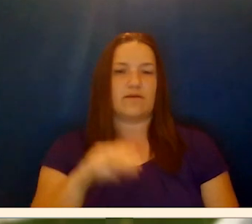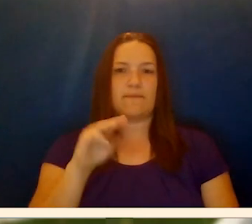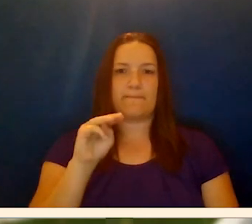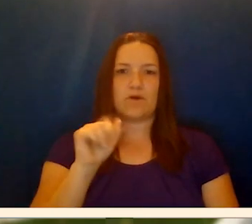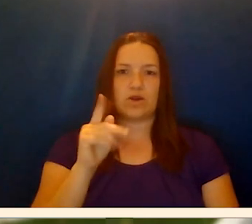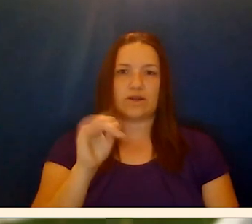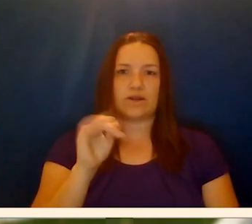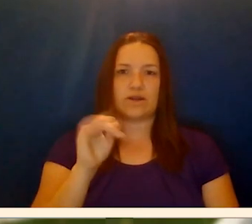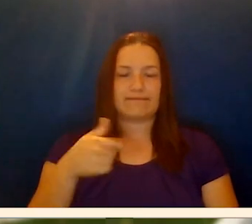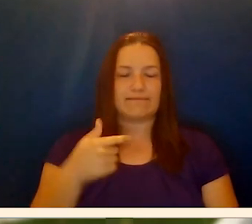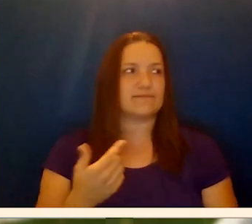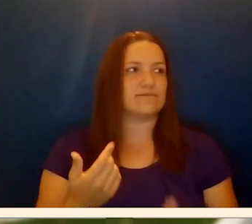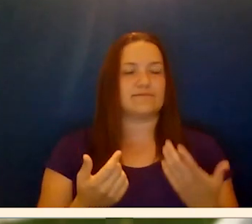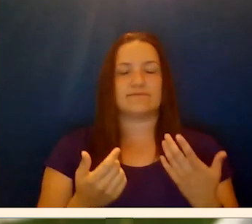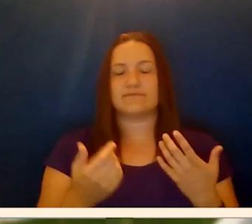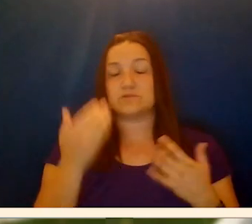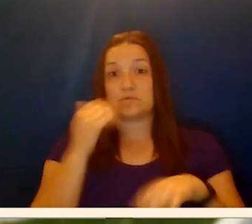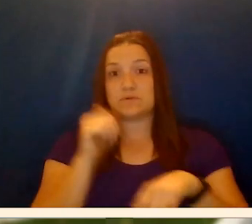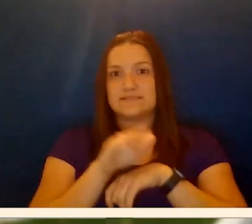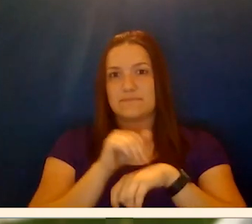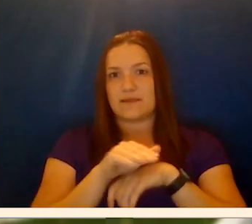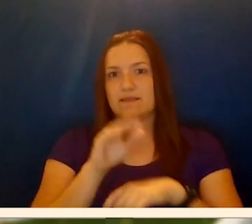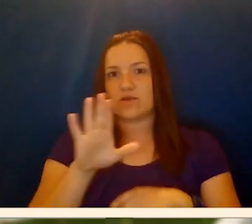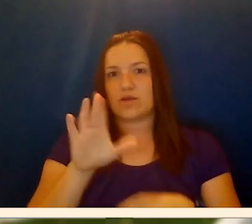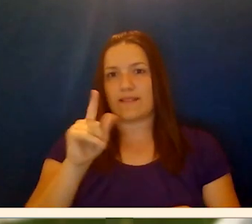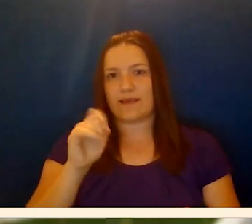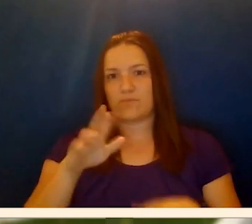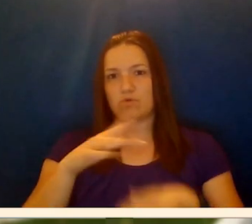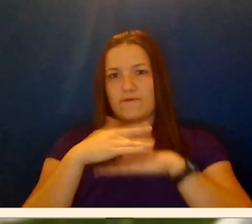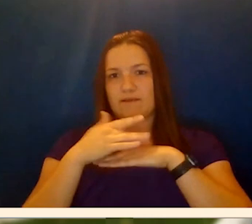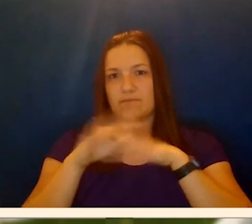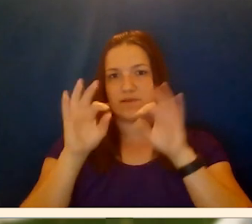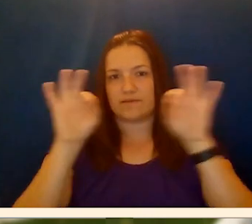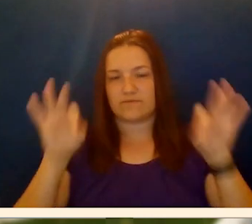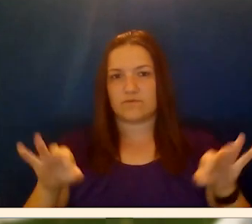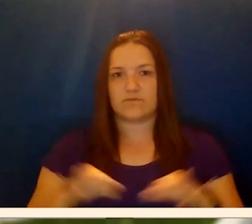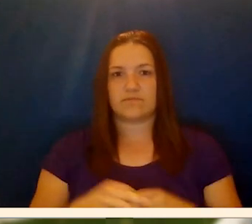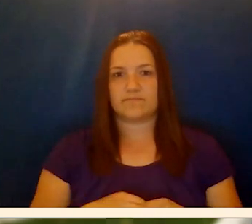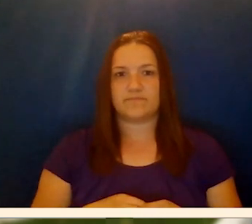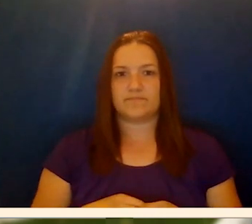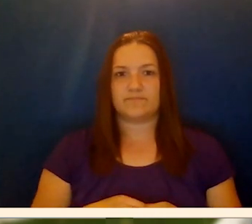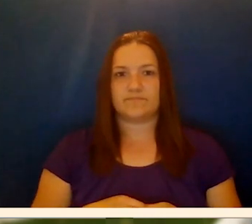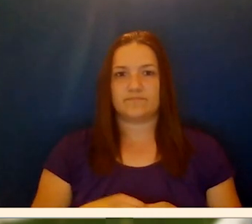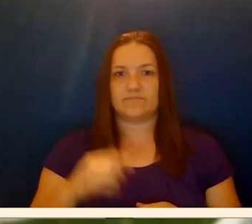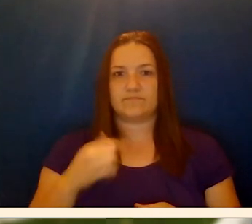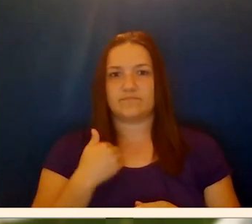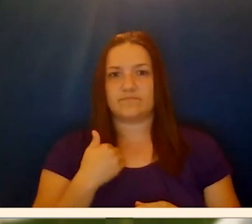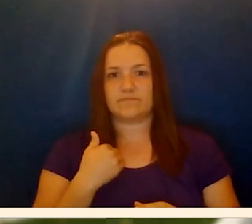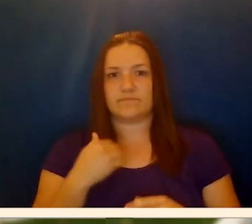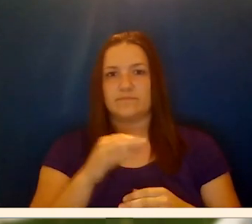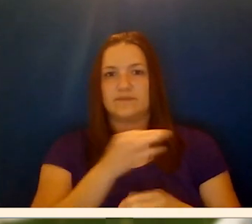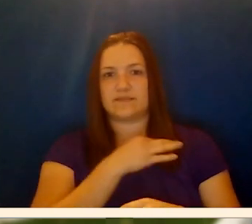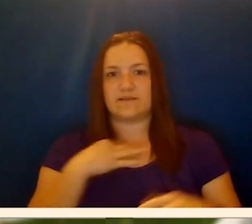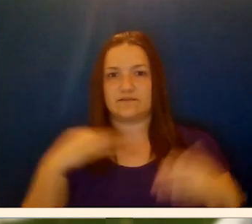to submit their labor availability form. So we actually had employees